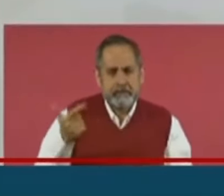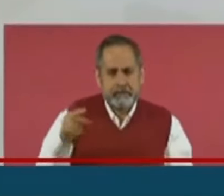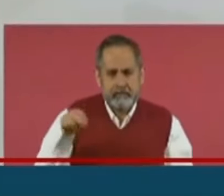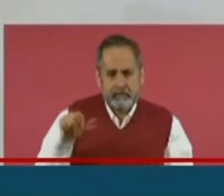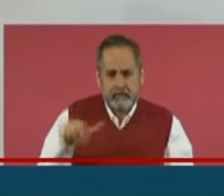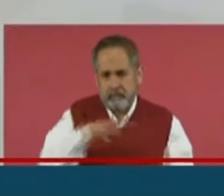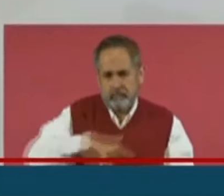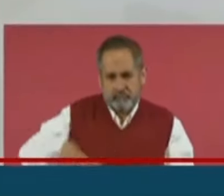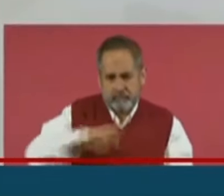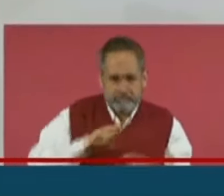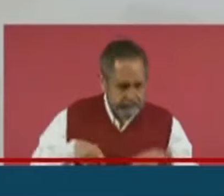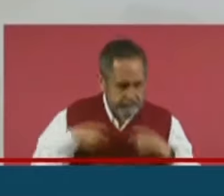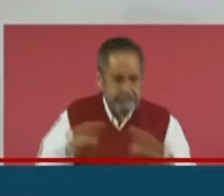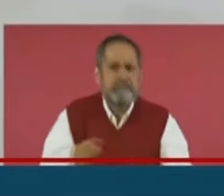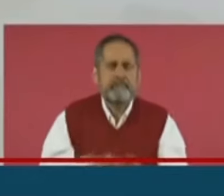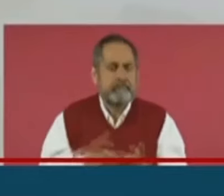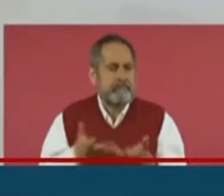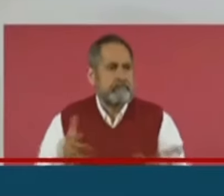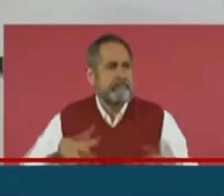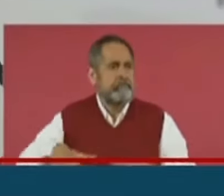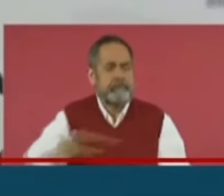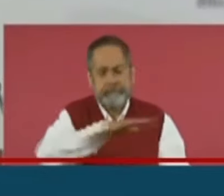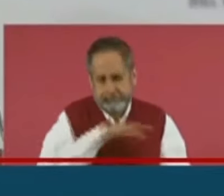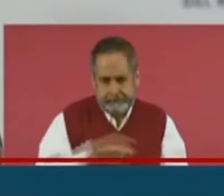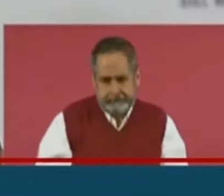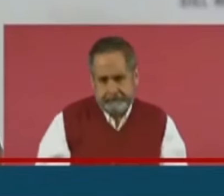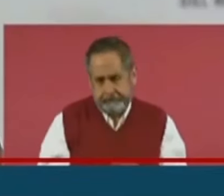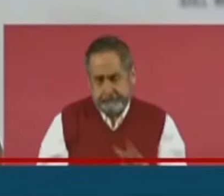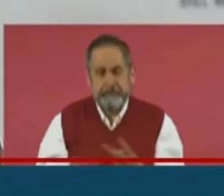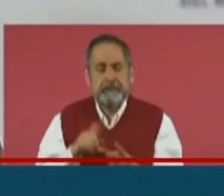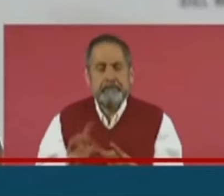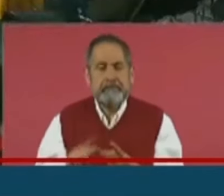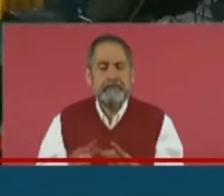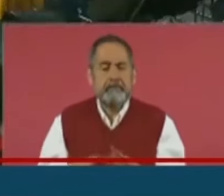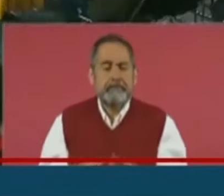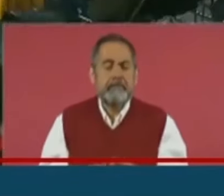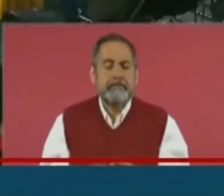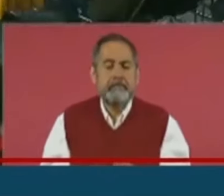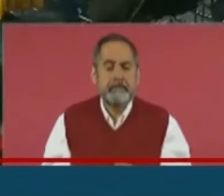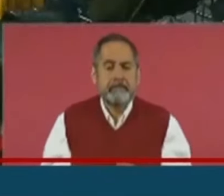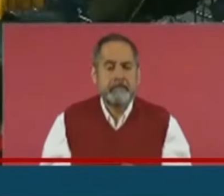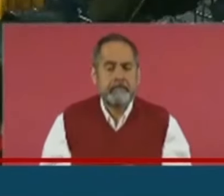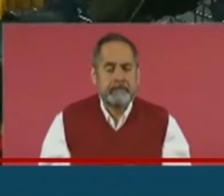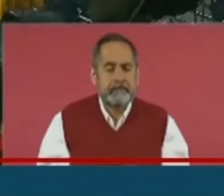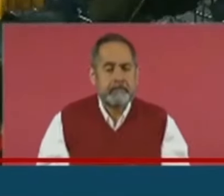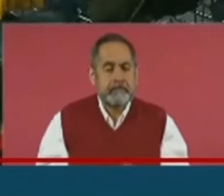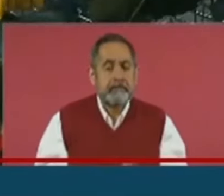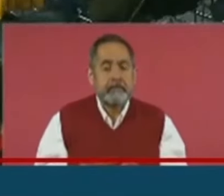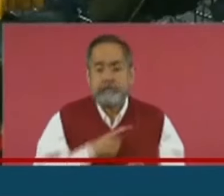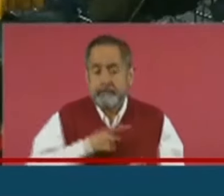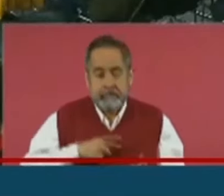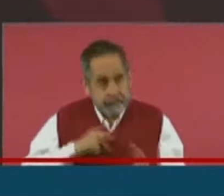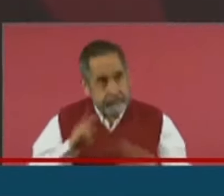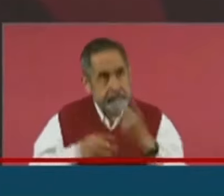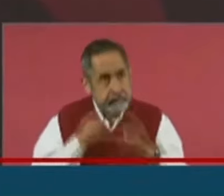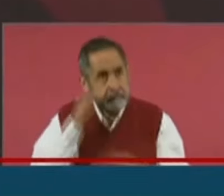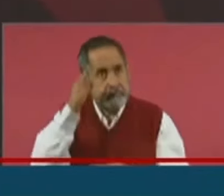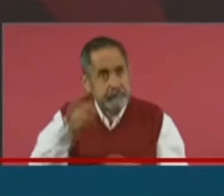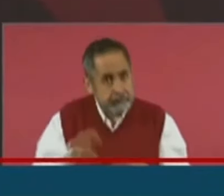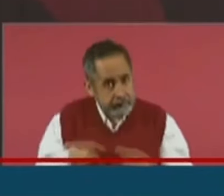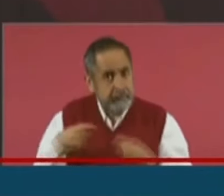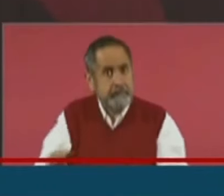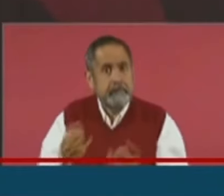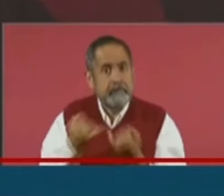Obrador emphasized that these organizations are not only confronting the legality constituted by the government, but are damaging